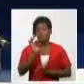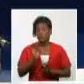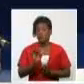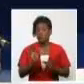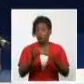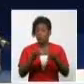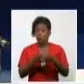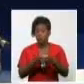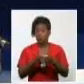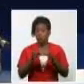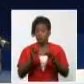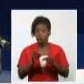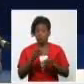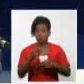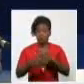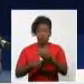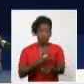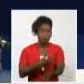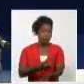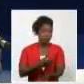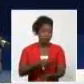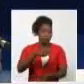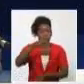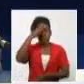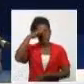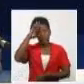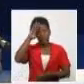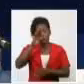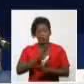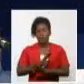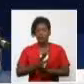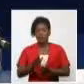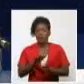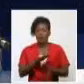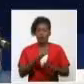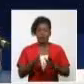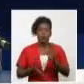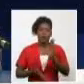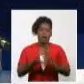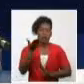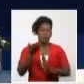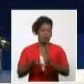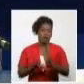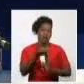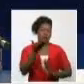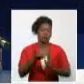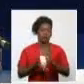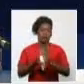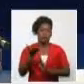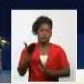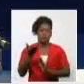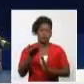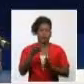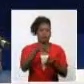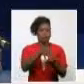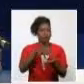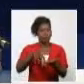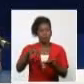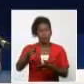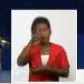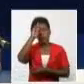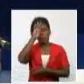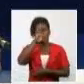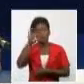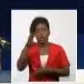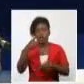measures, which is still not much appreciated as it should be, we will achieve the reduction